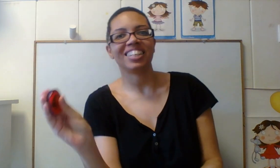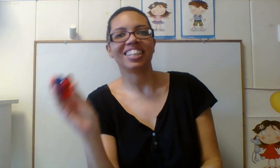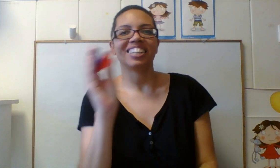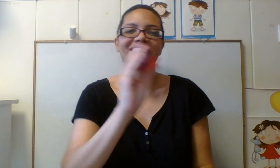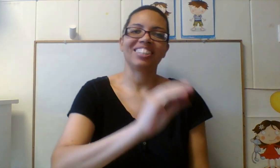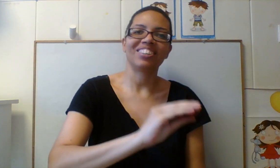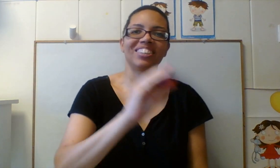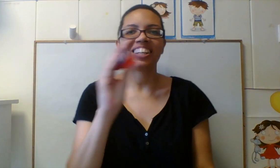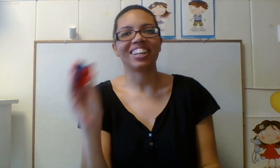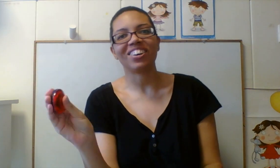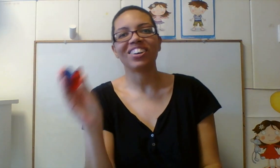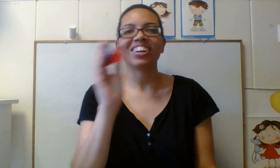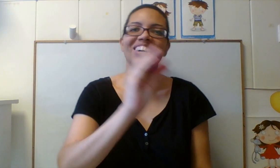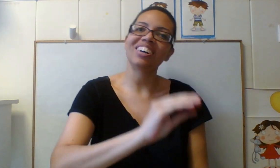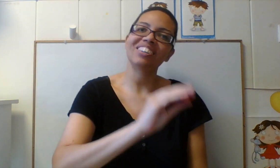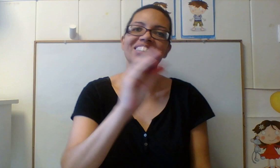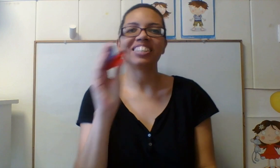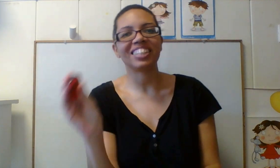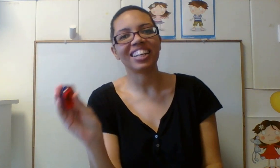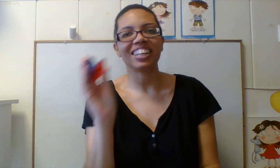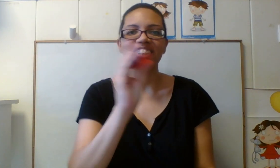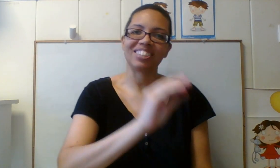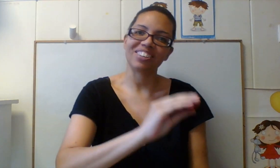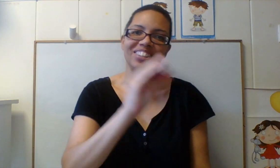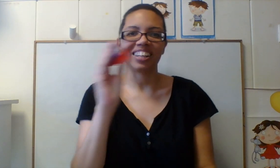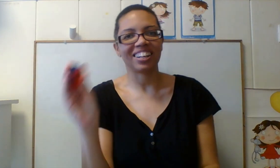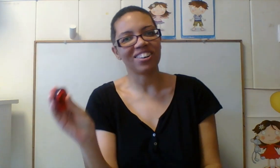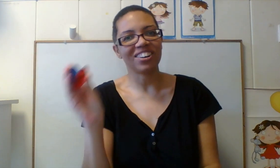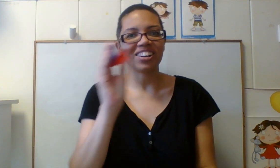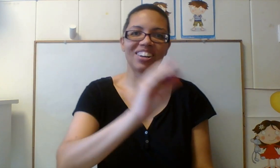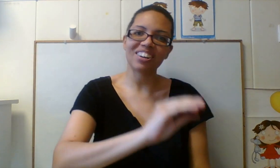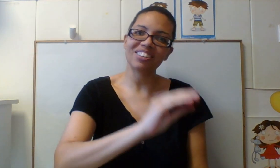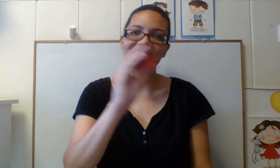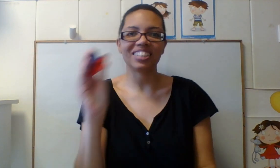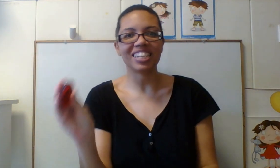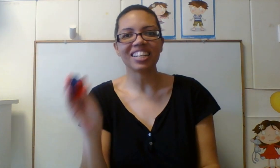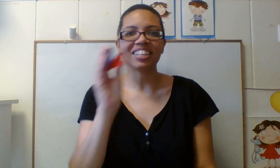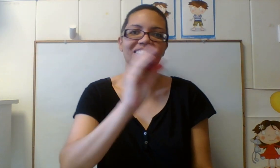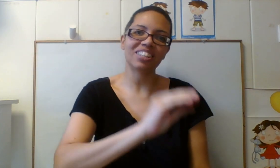goes tick-tock, the clock goes tick-tock,